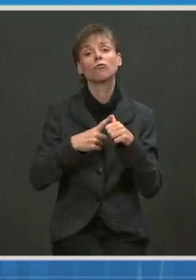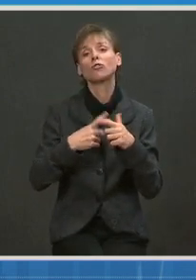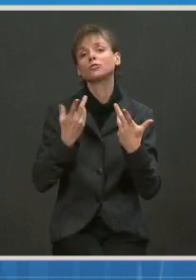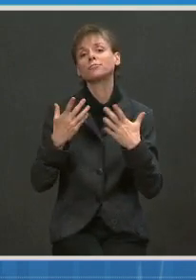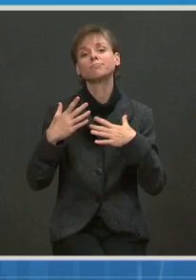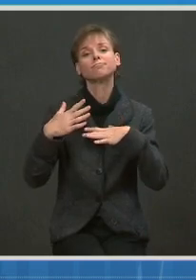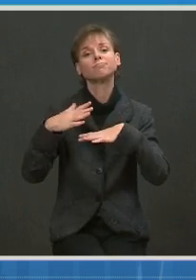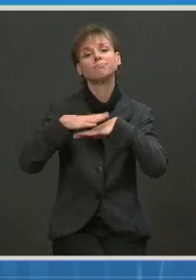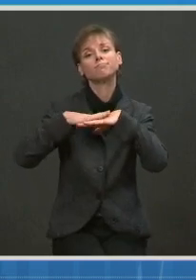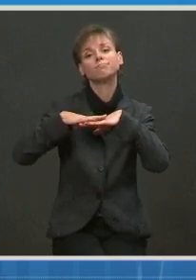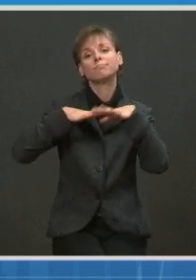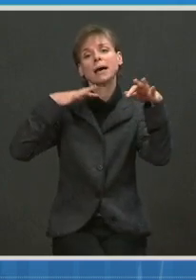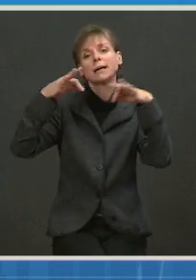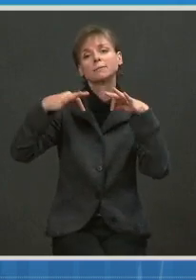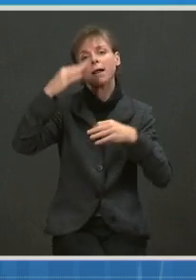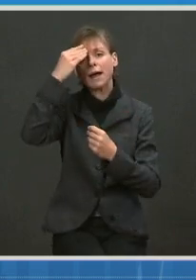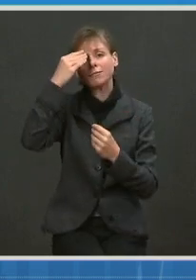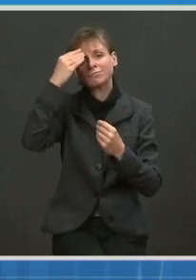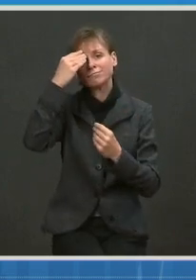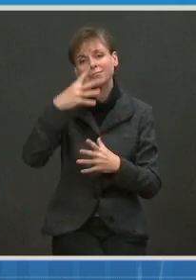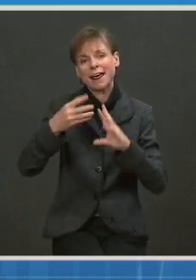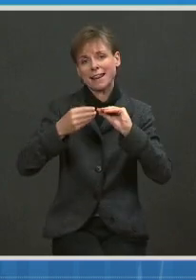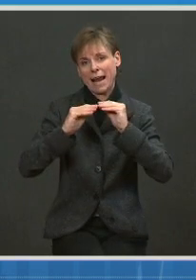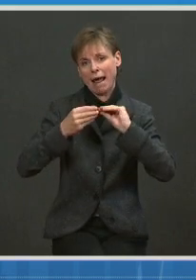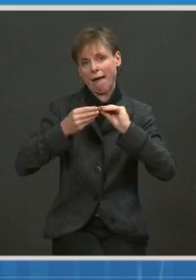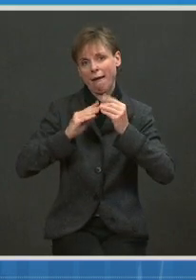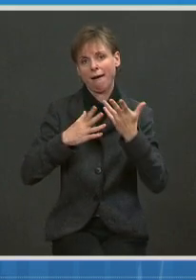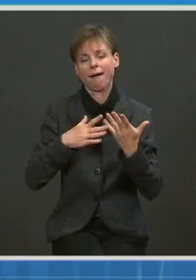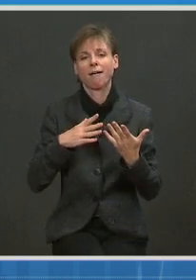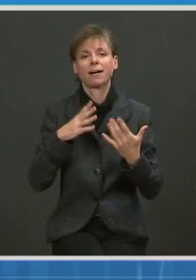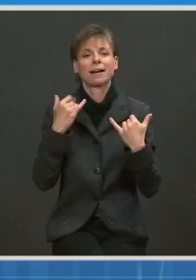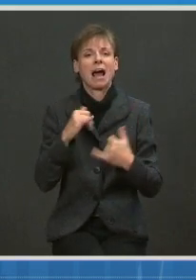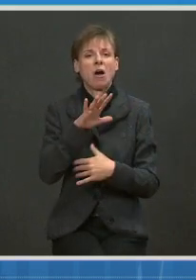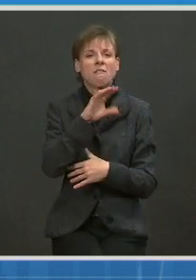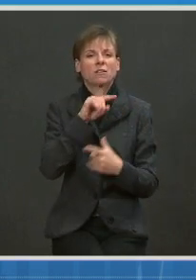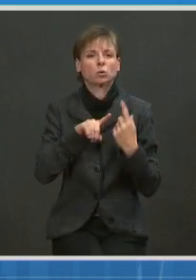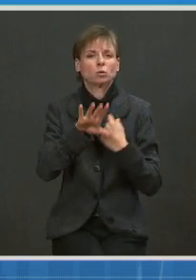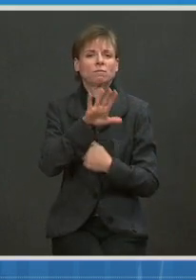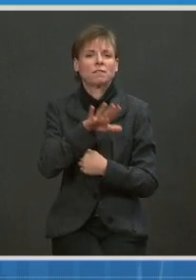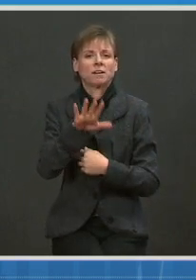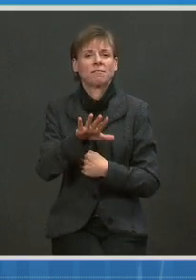data. Cases continue to hover around 50 to 55,000 cases